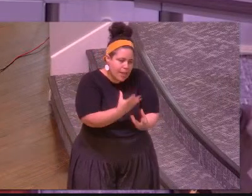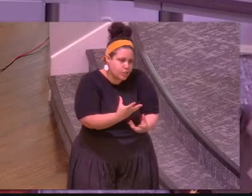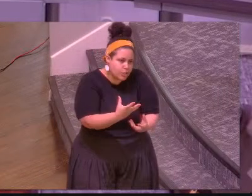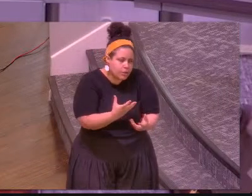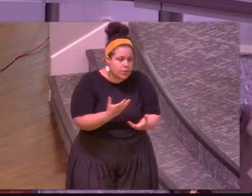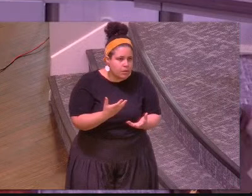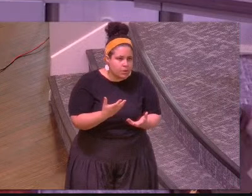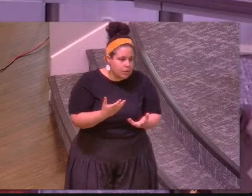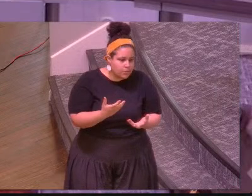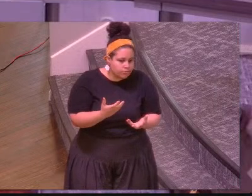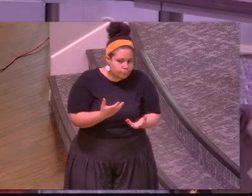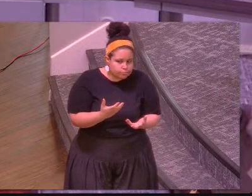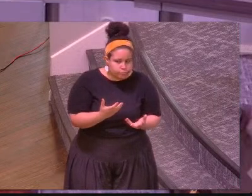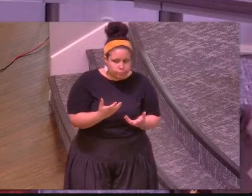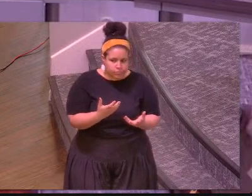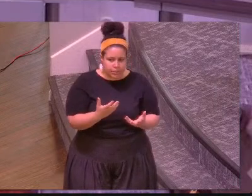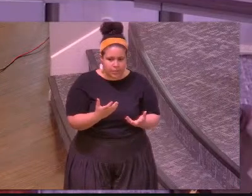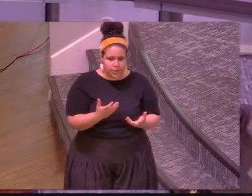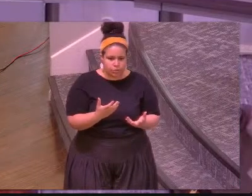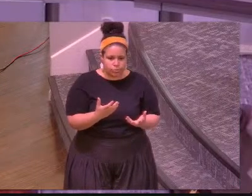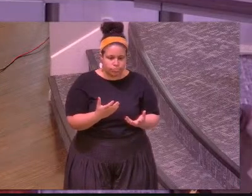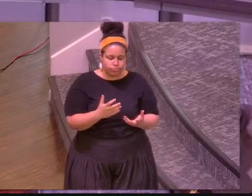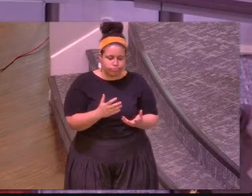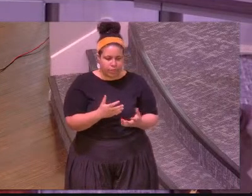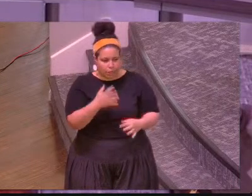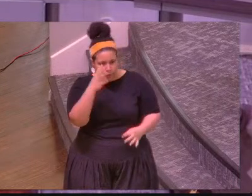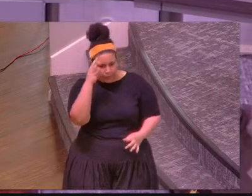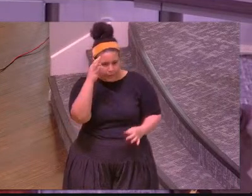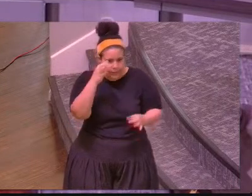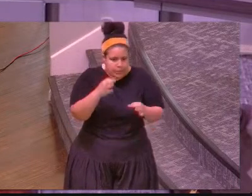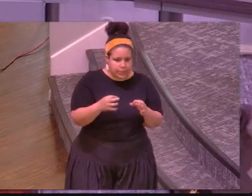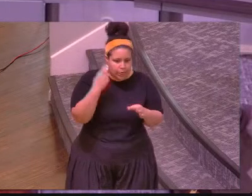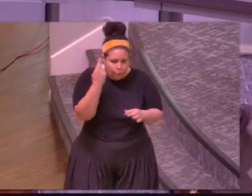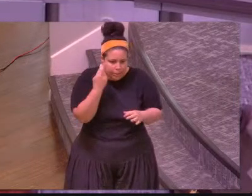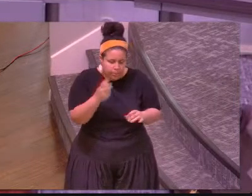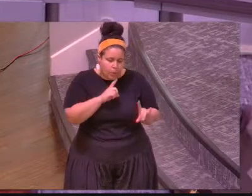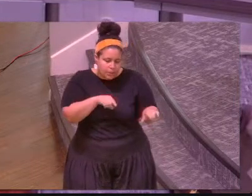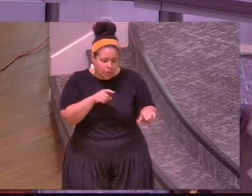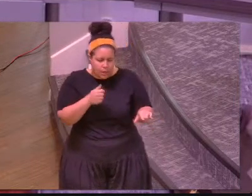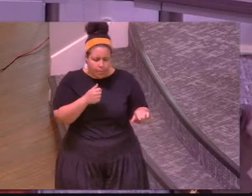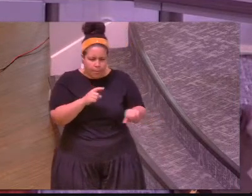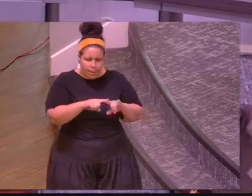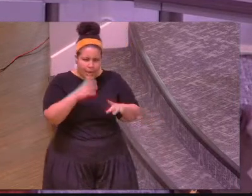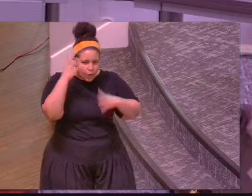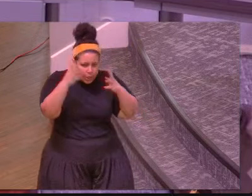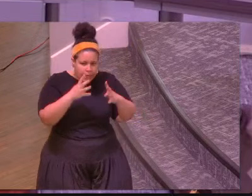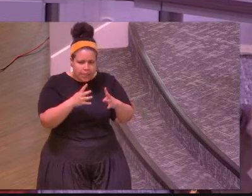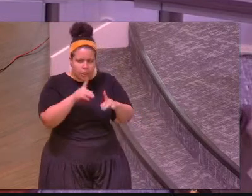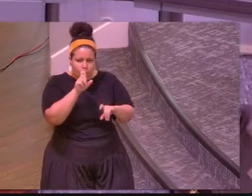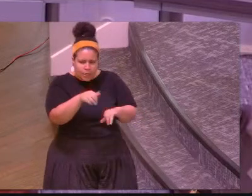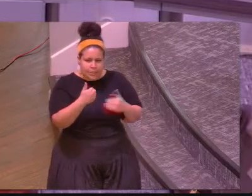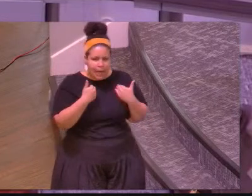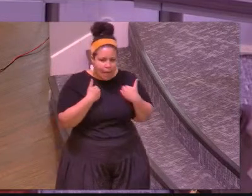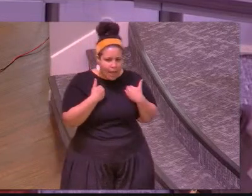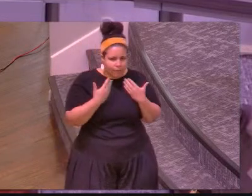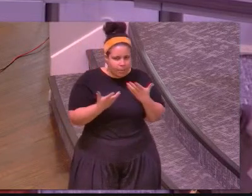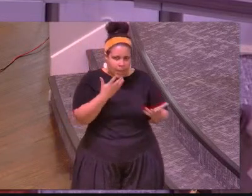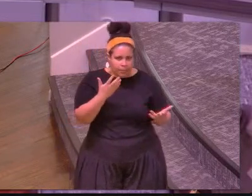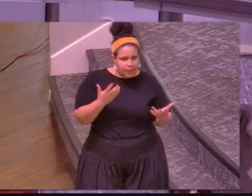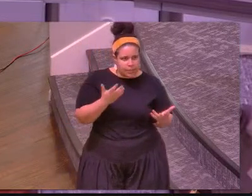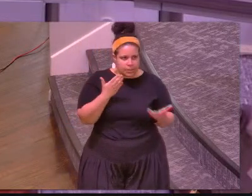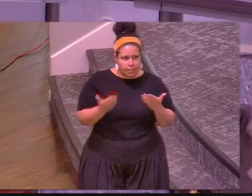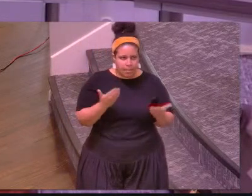on to make any reasonable decisions about. And so I think I articulated the questions that I have, and there may be something